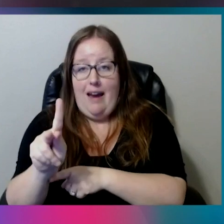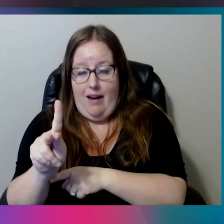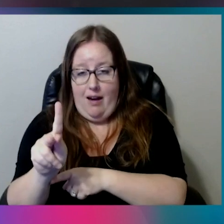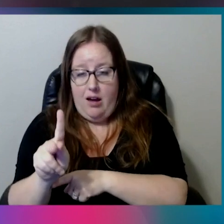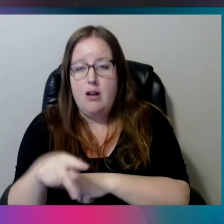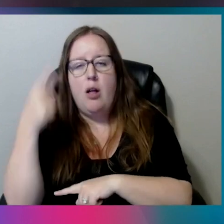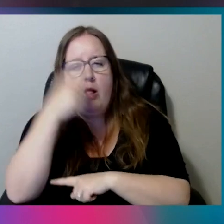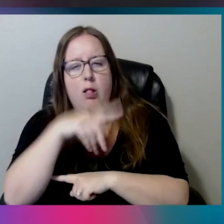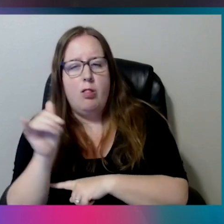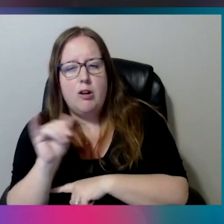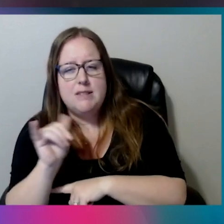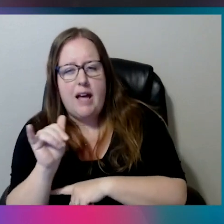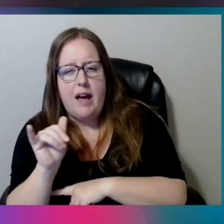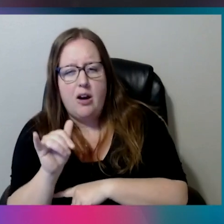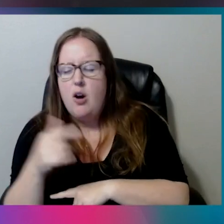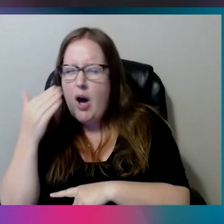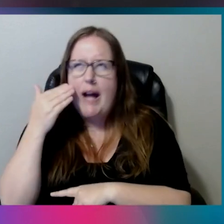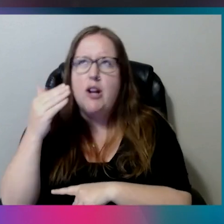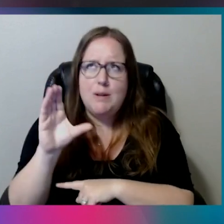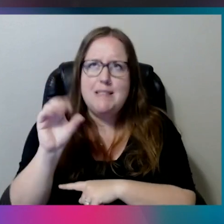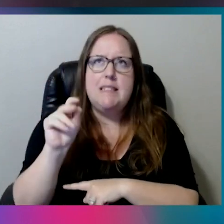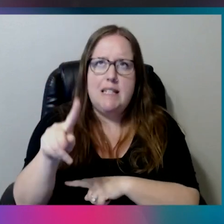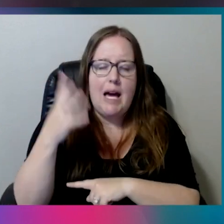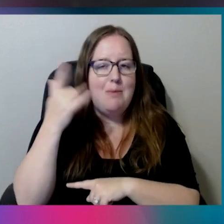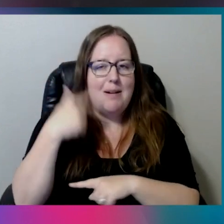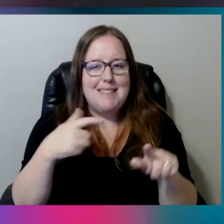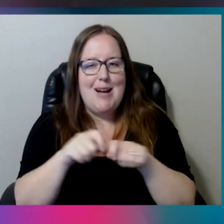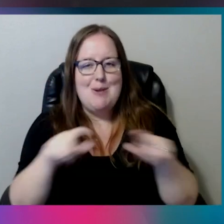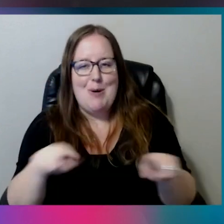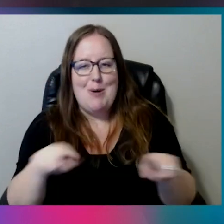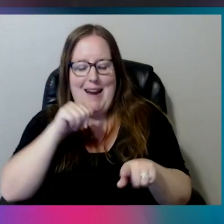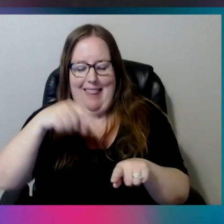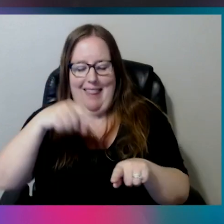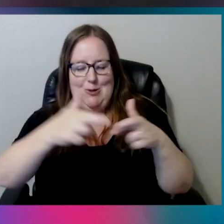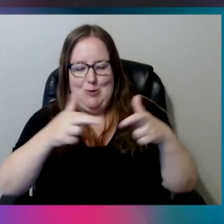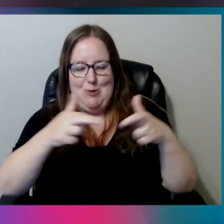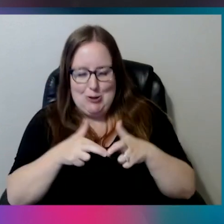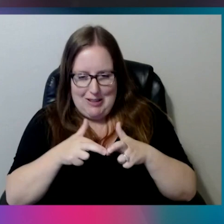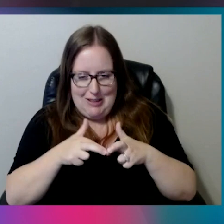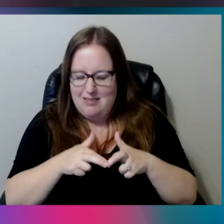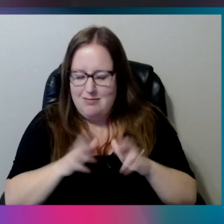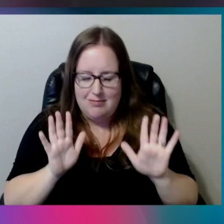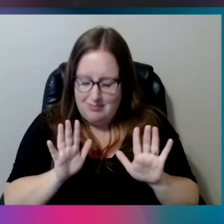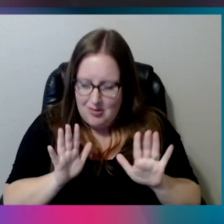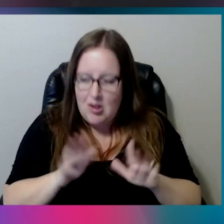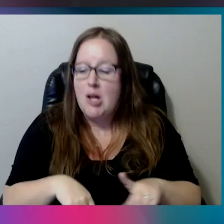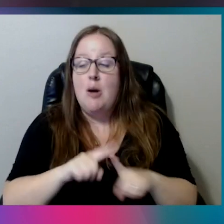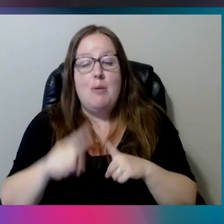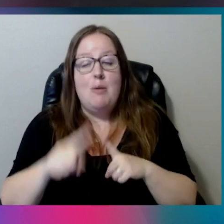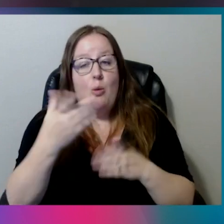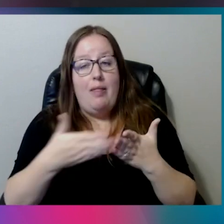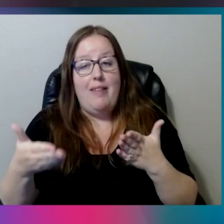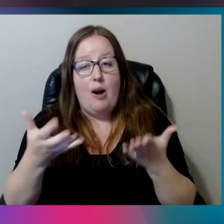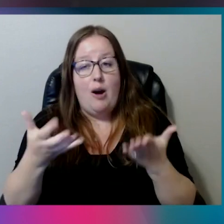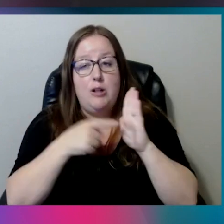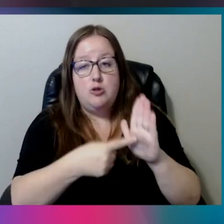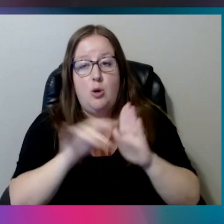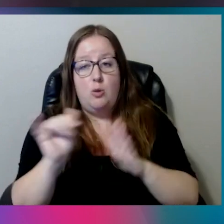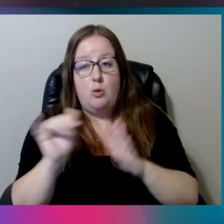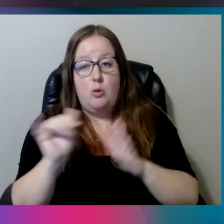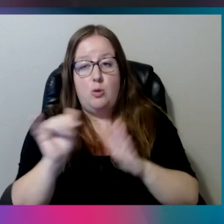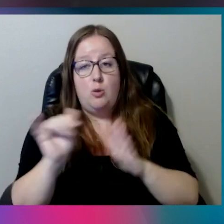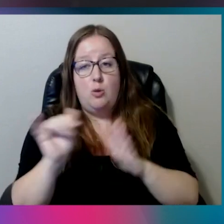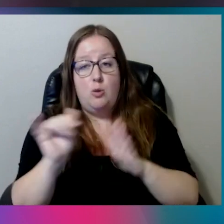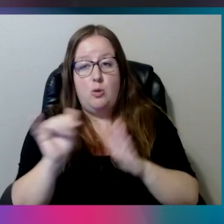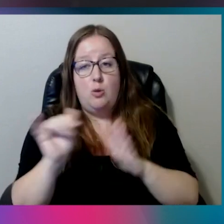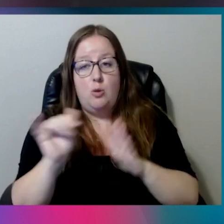it. Actually, I do have a Cdk one because I deployed it, but not in this region. So we won't go into that. But one of the things I want to show about this particular toolkit is the